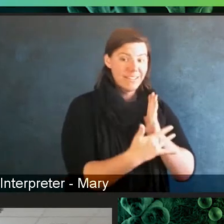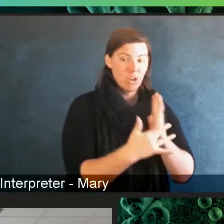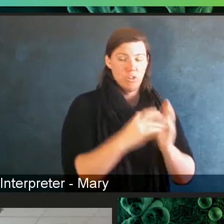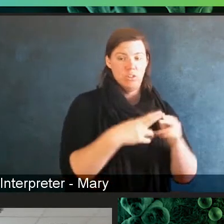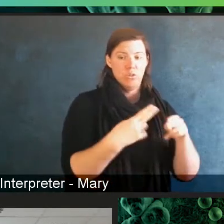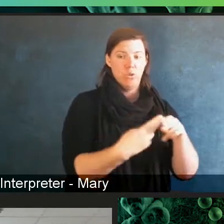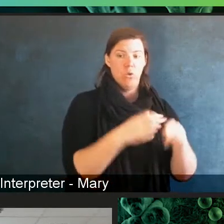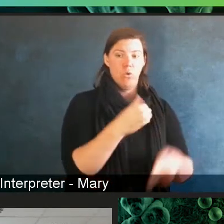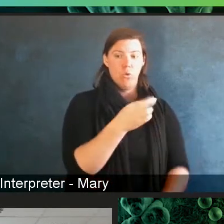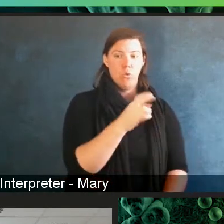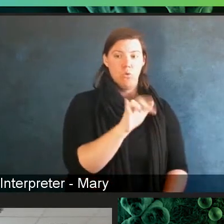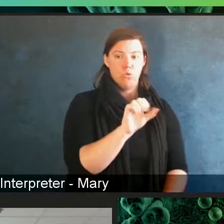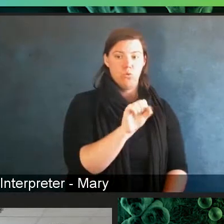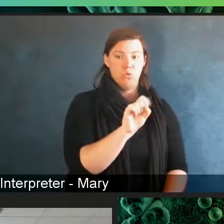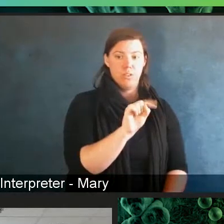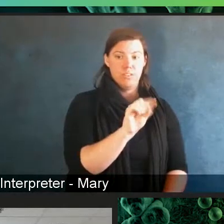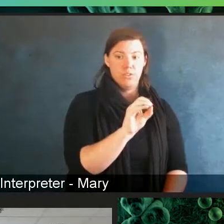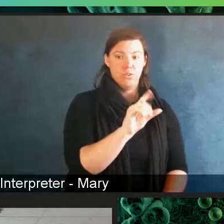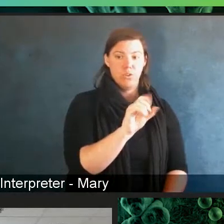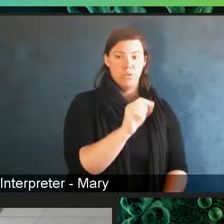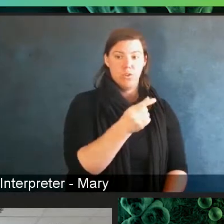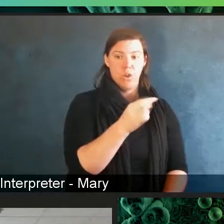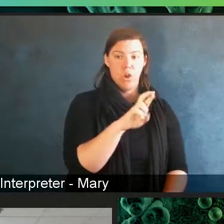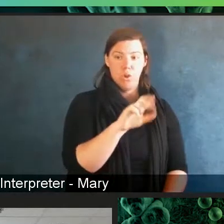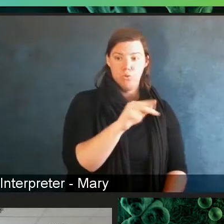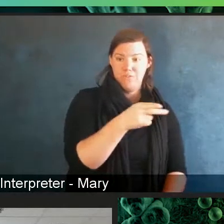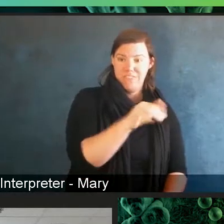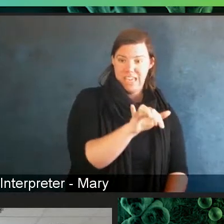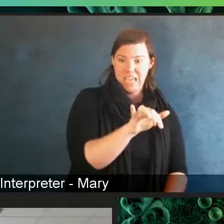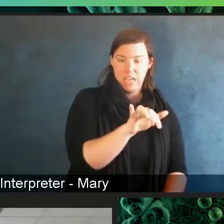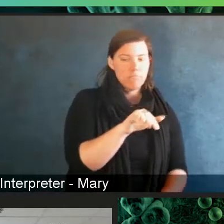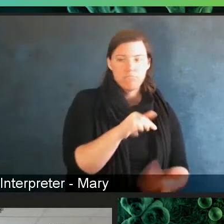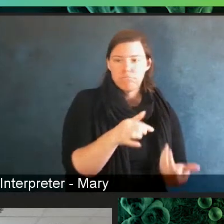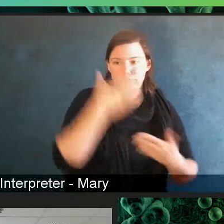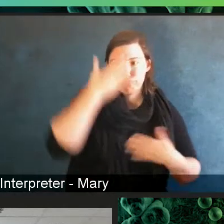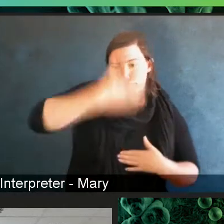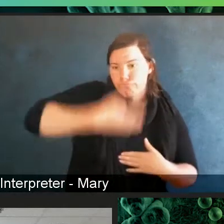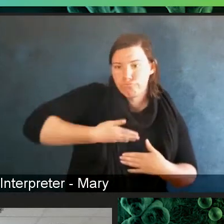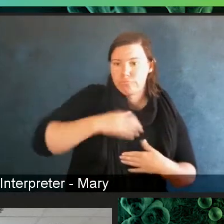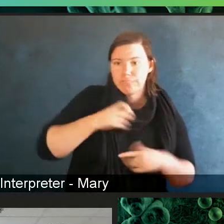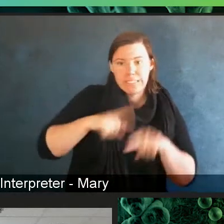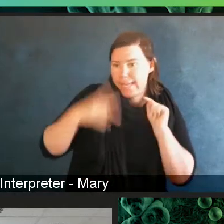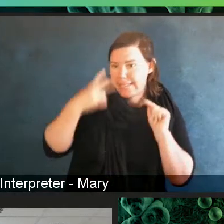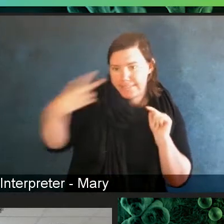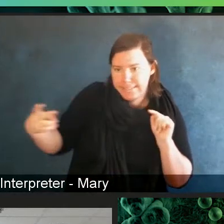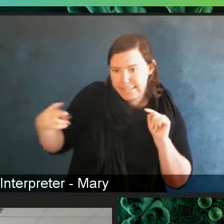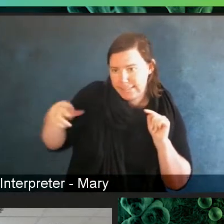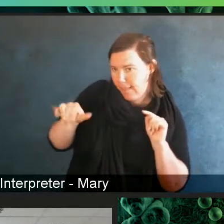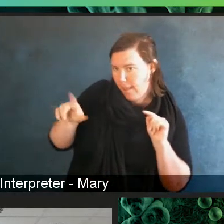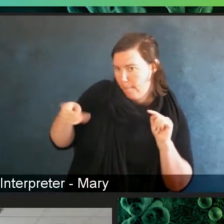structure, and by finding out what the structure of the spike protein was,